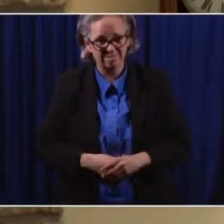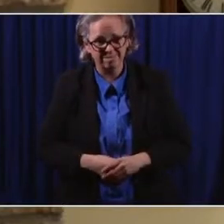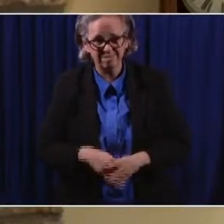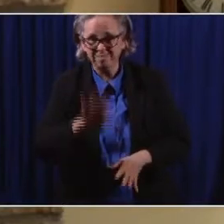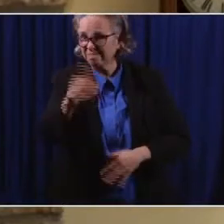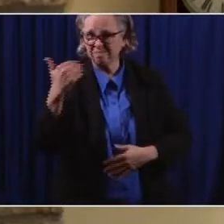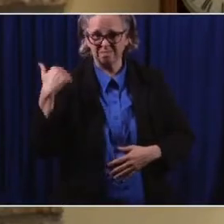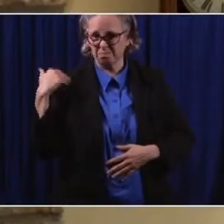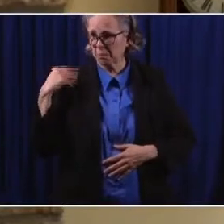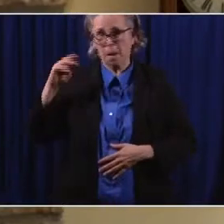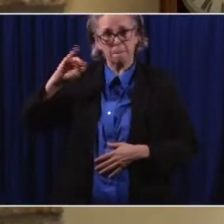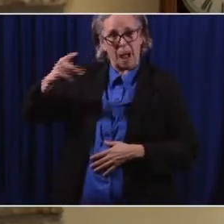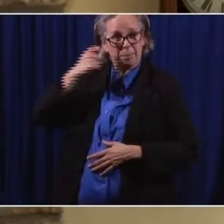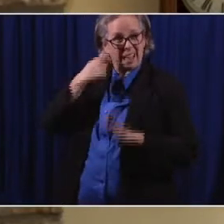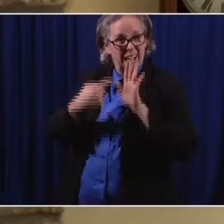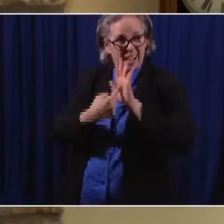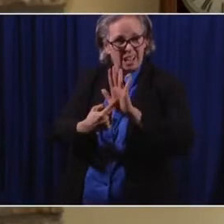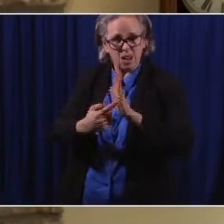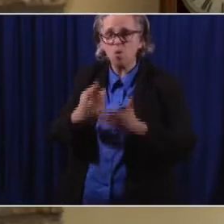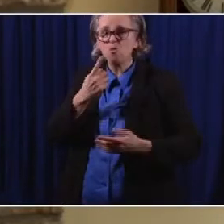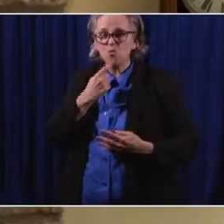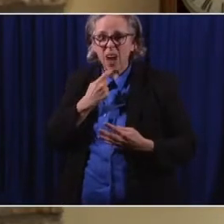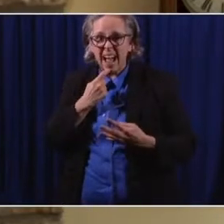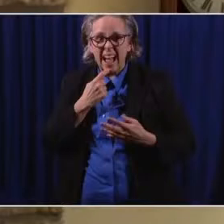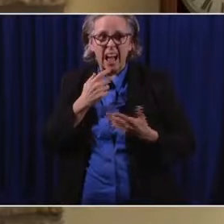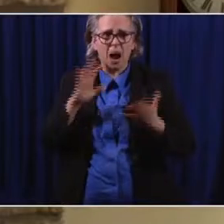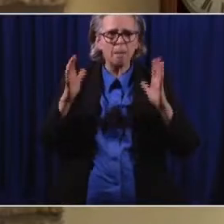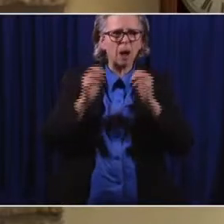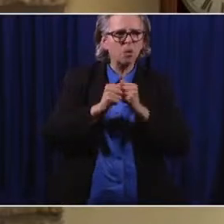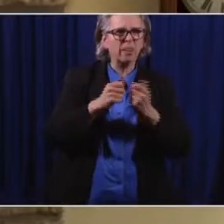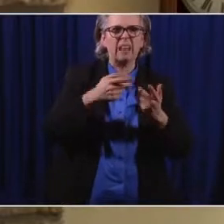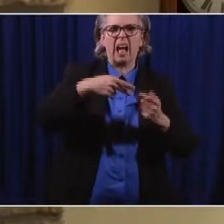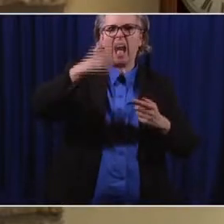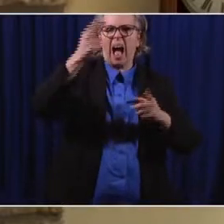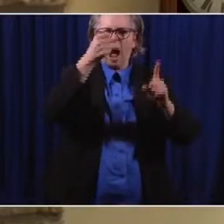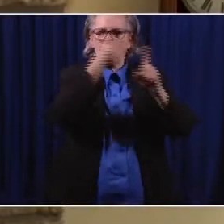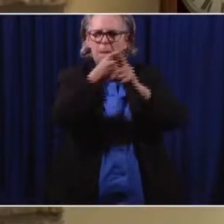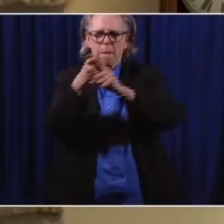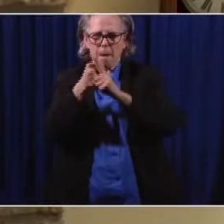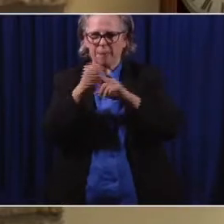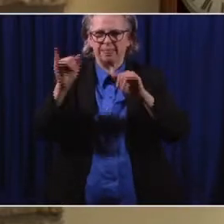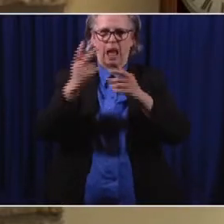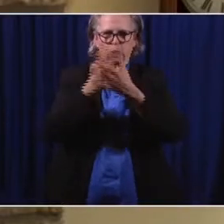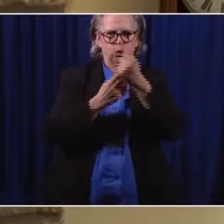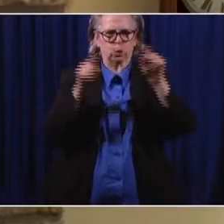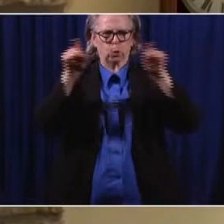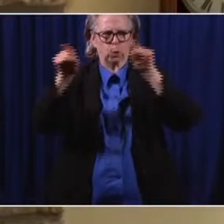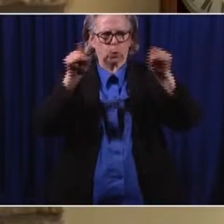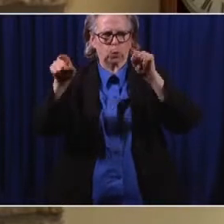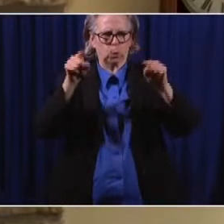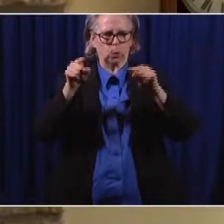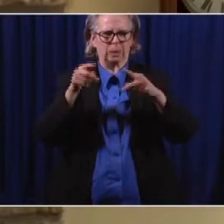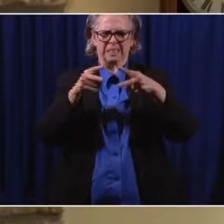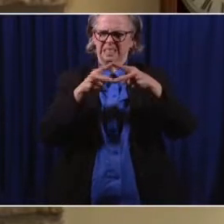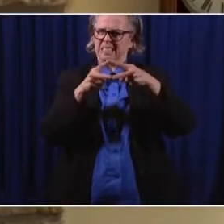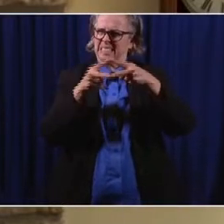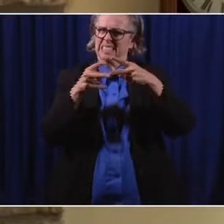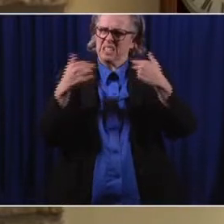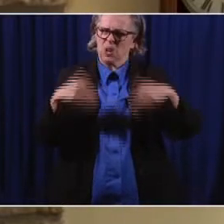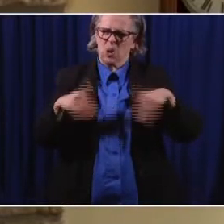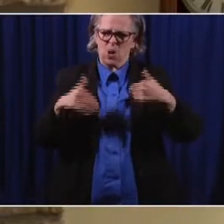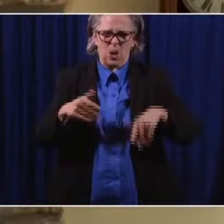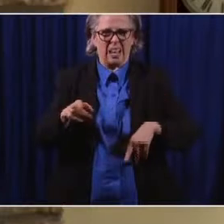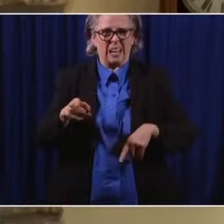counties and we put the counties with the different colors, those are just trying to alert people, hey, this is what's going